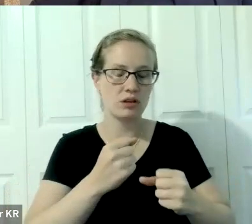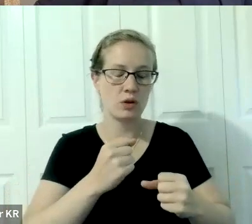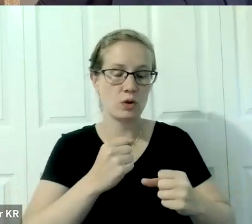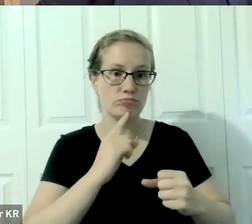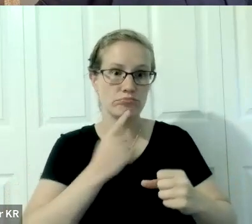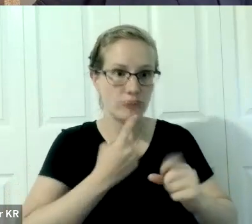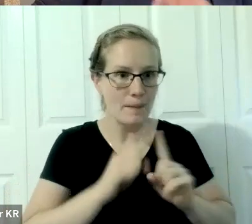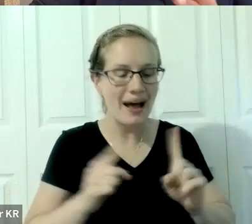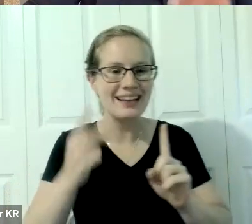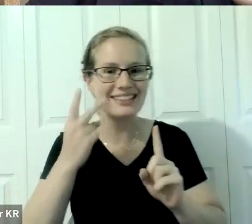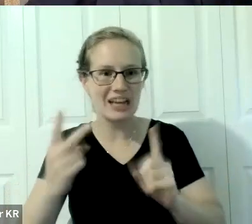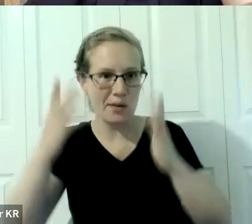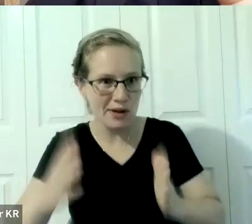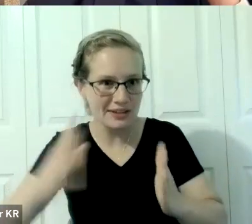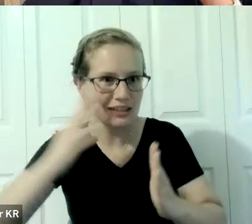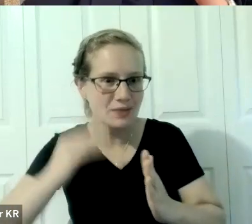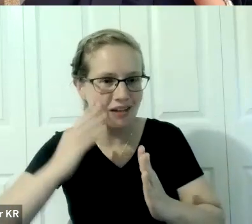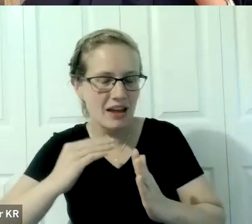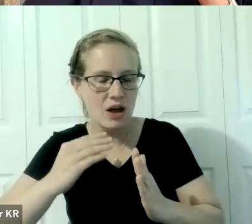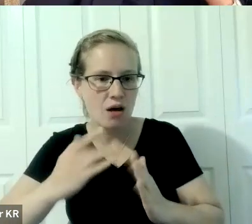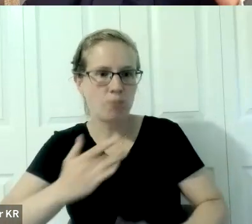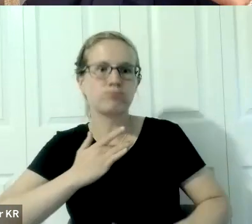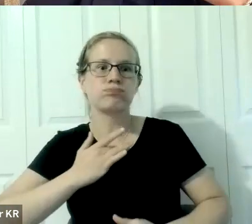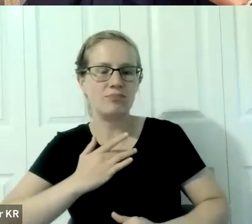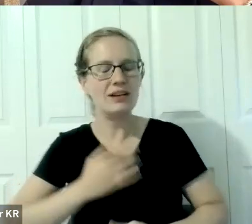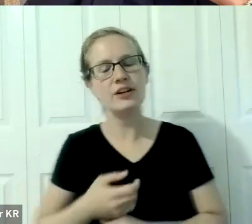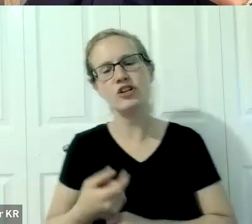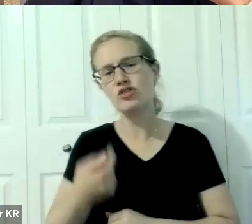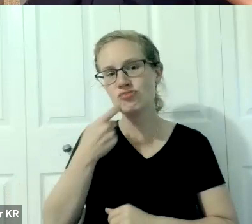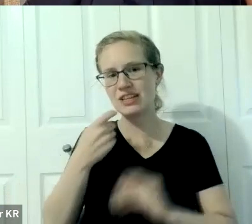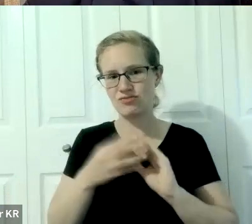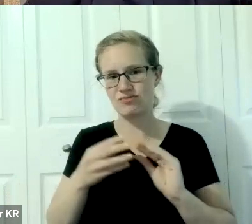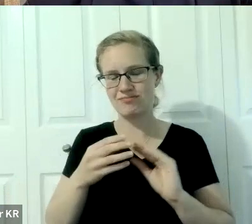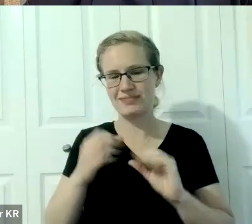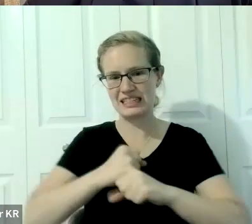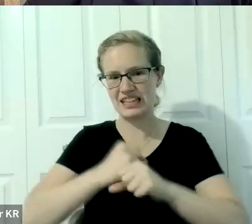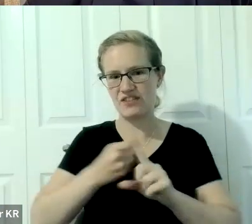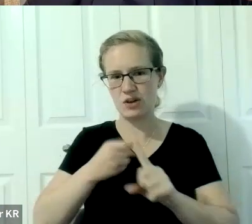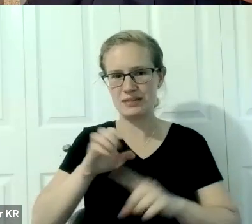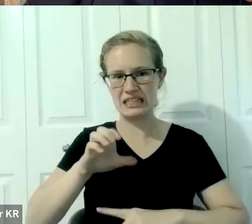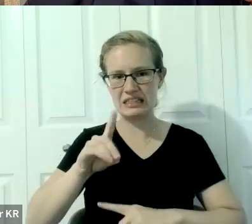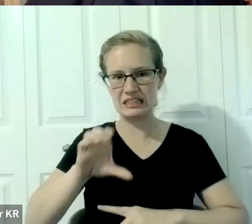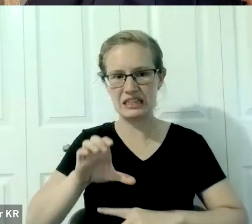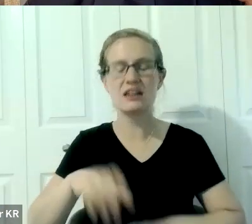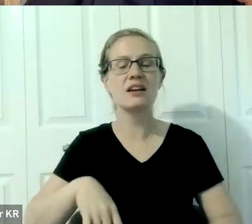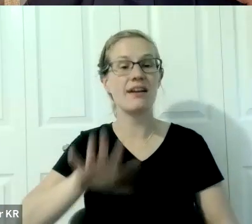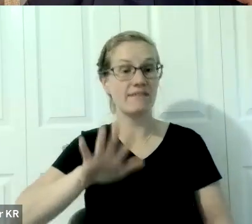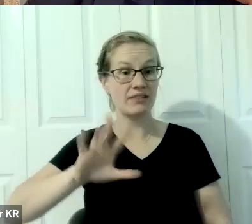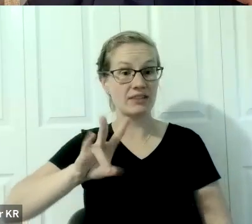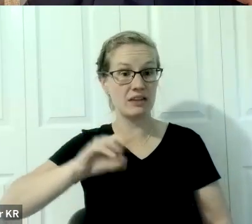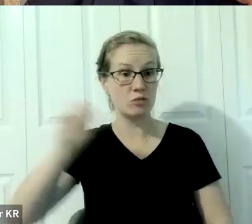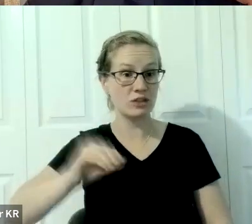sobering. I would say this recent stat that came out of the CDC that says that